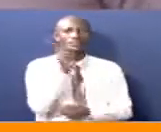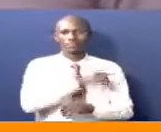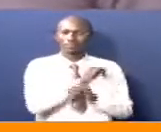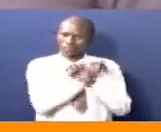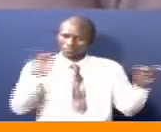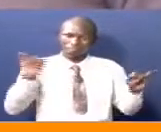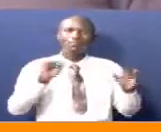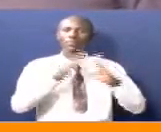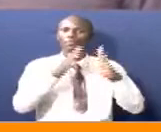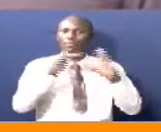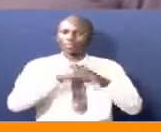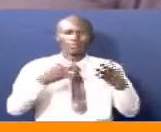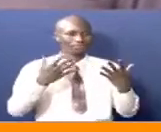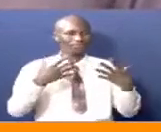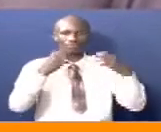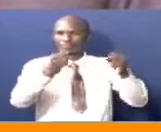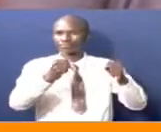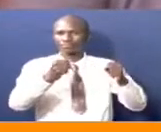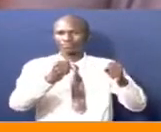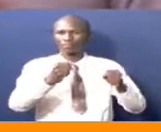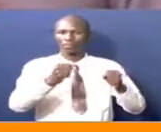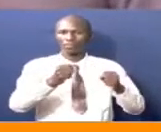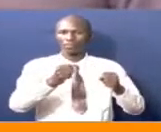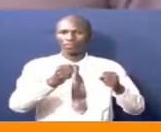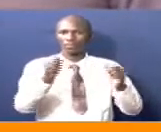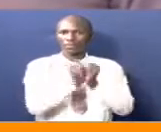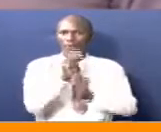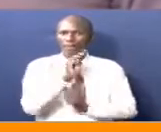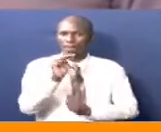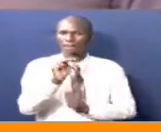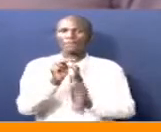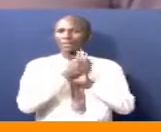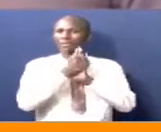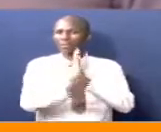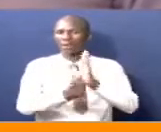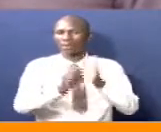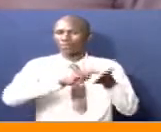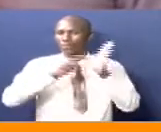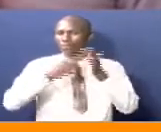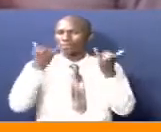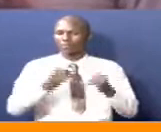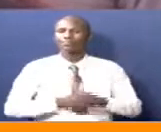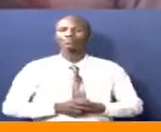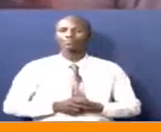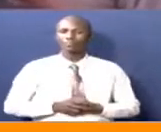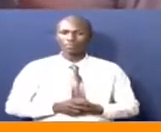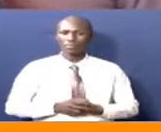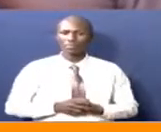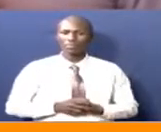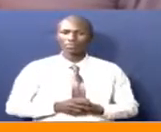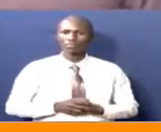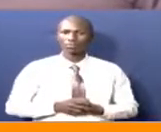for universal health coverage, a $10 million project, thanks to the government of Japan, which